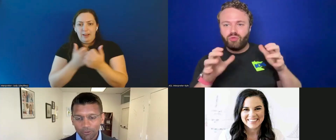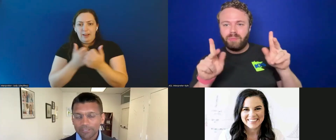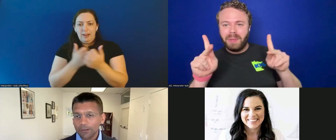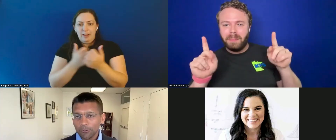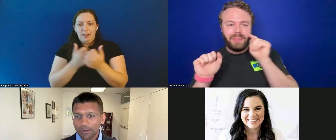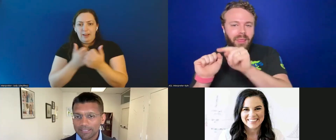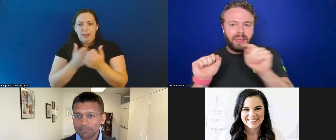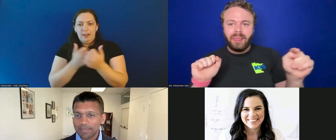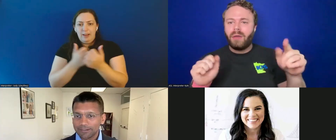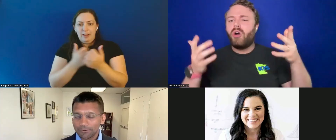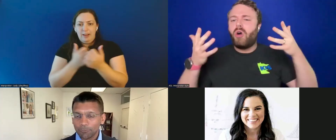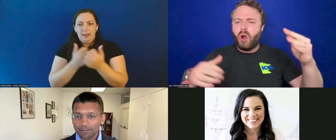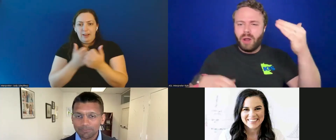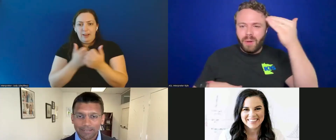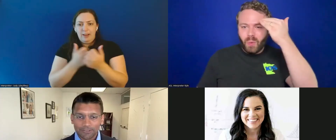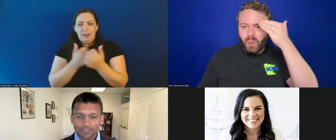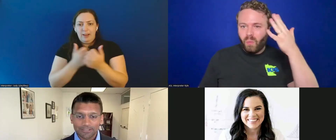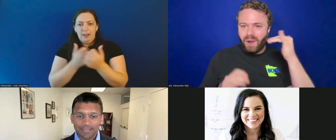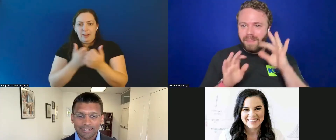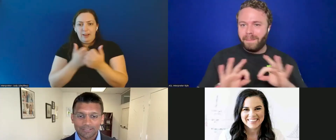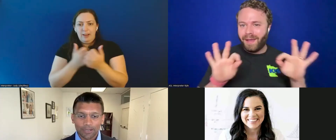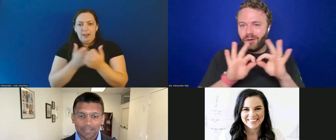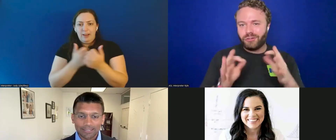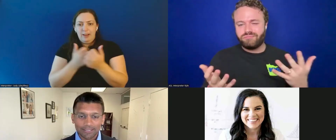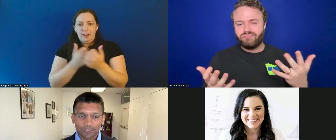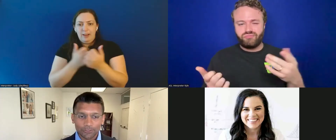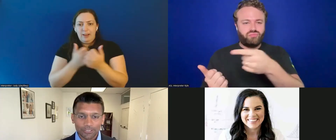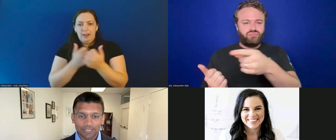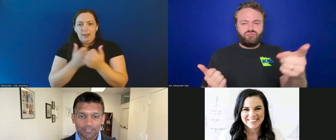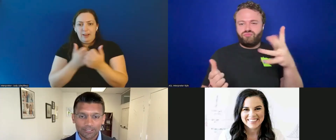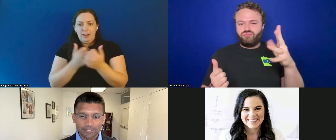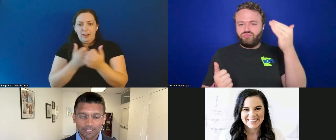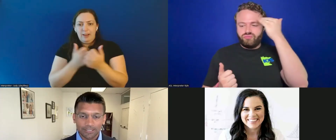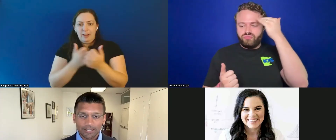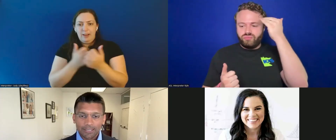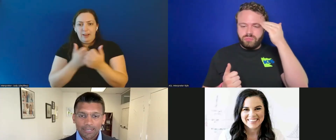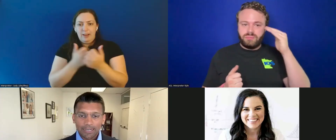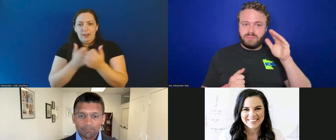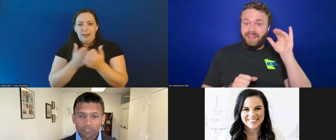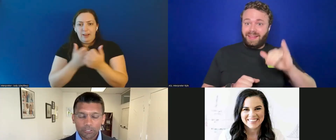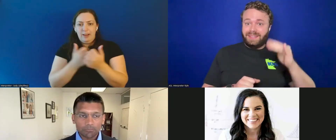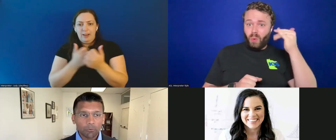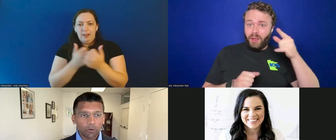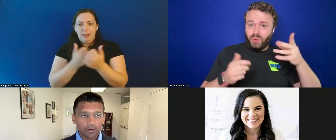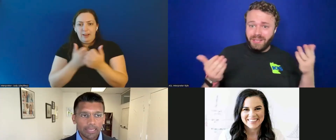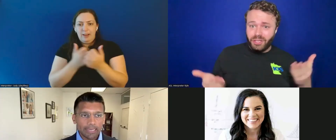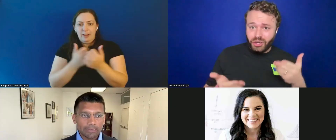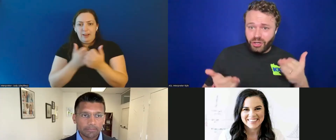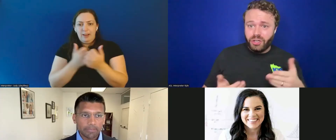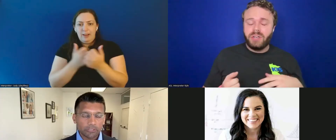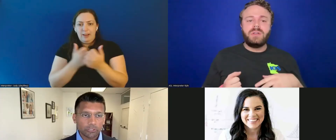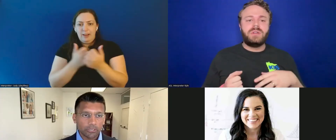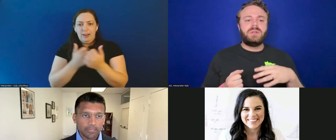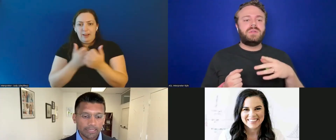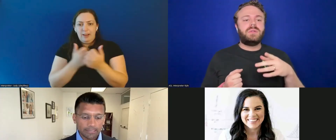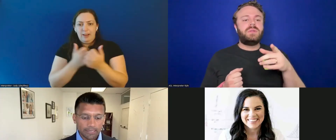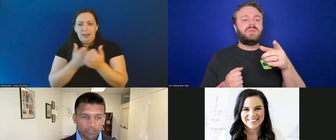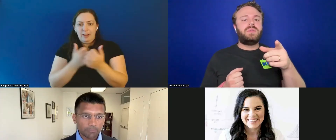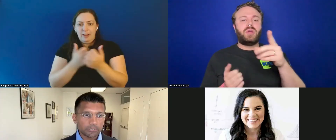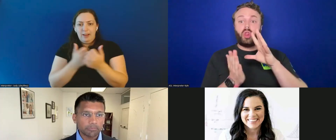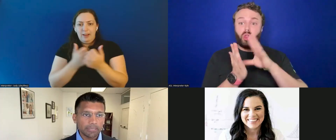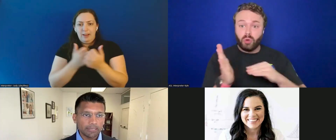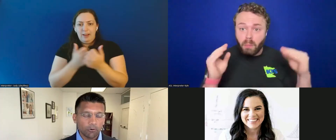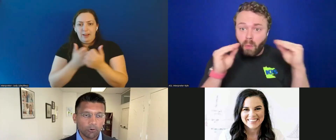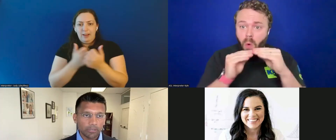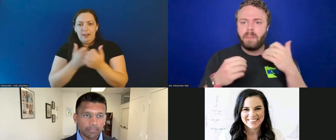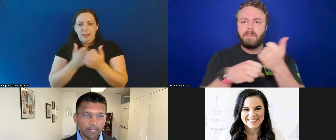already know why it matters. It's why you're here to learn more and to make sure that you're